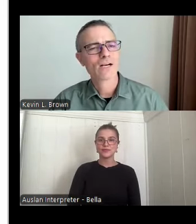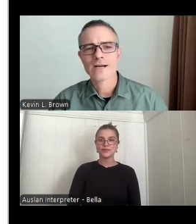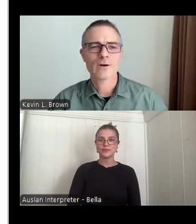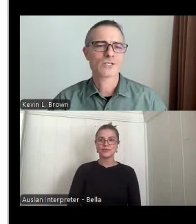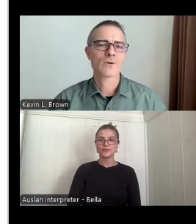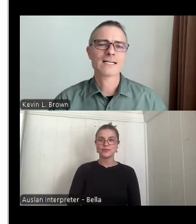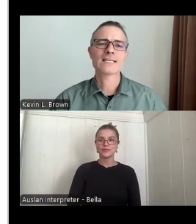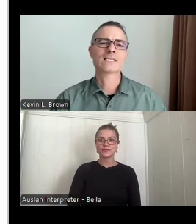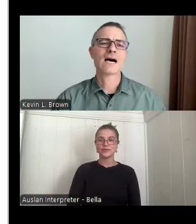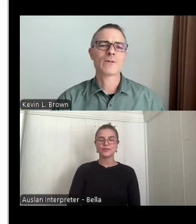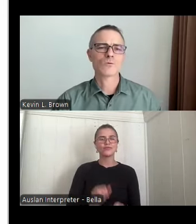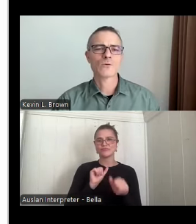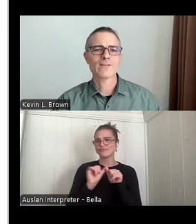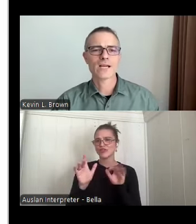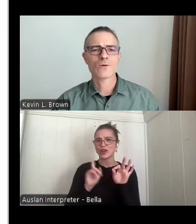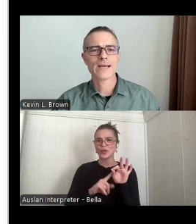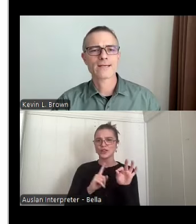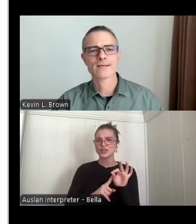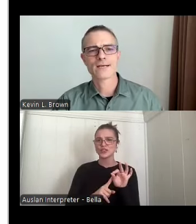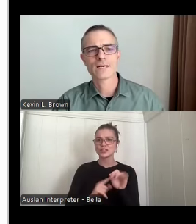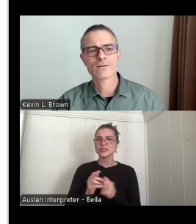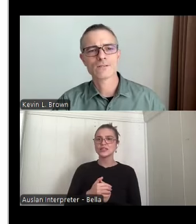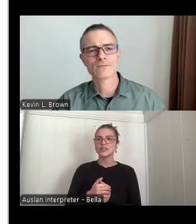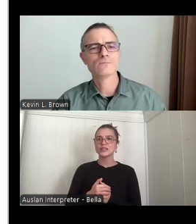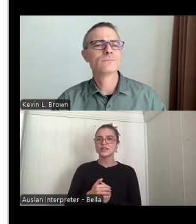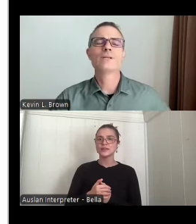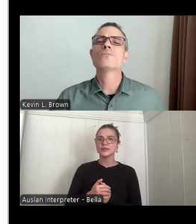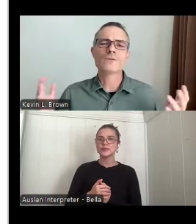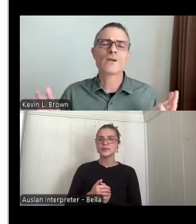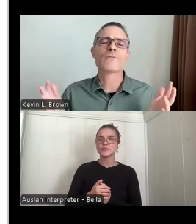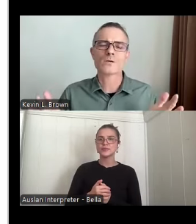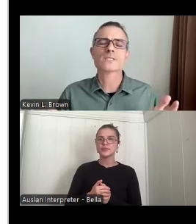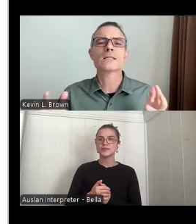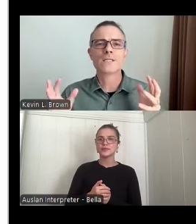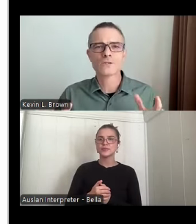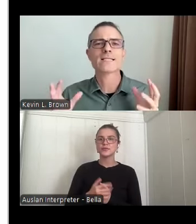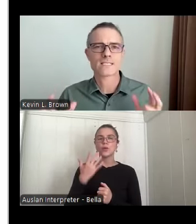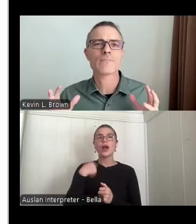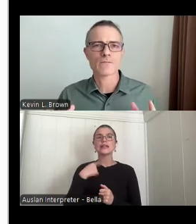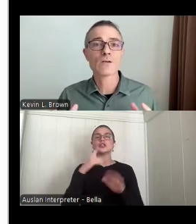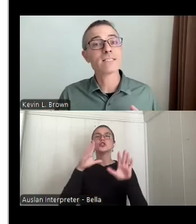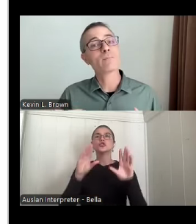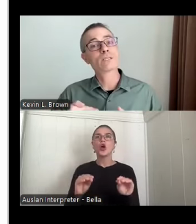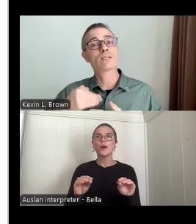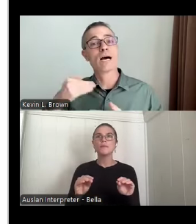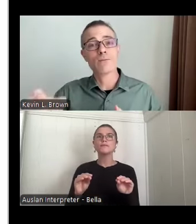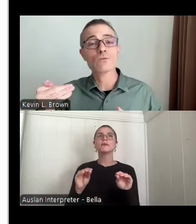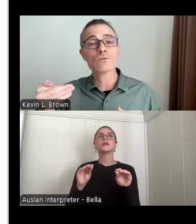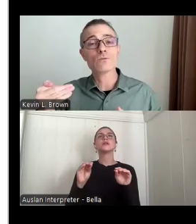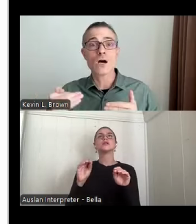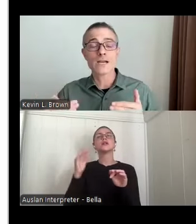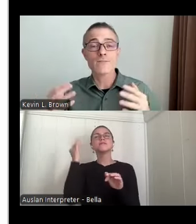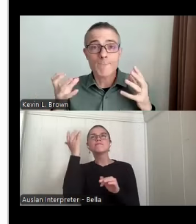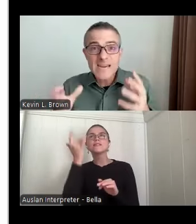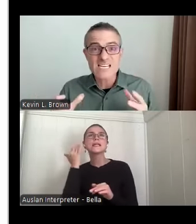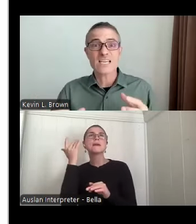And then, yeah, great question. When I say stop and reevaluate, of course, not literally stop your fundraising, but stop